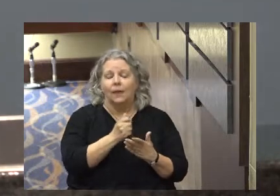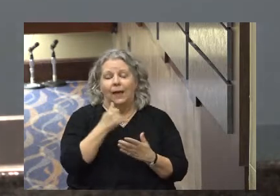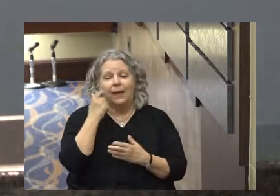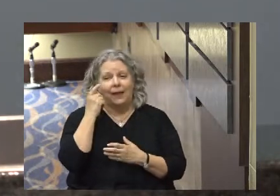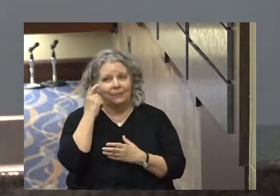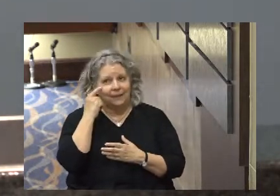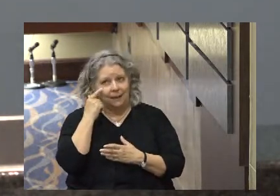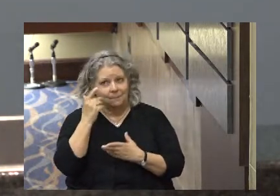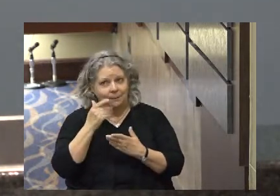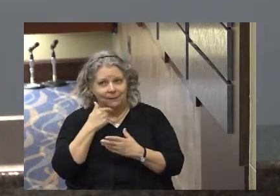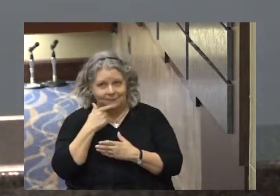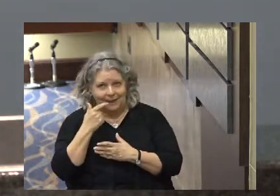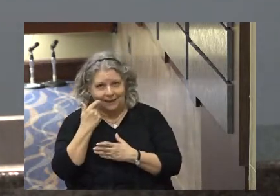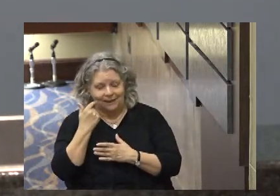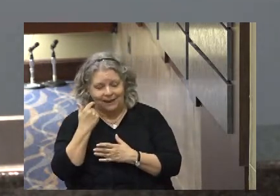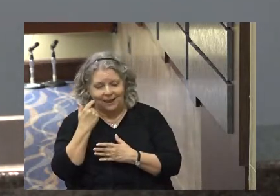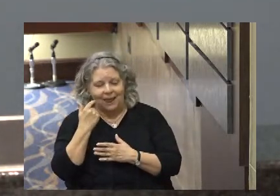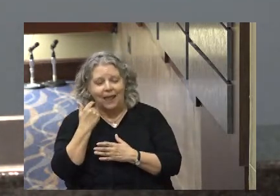water fund,